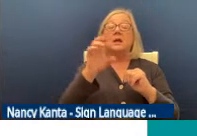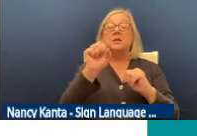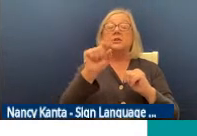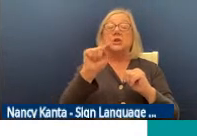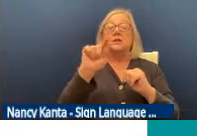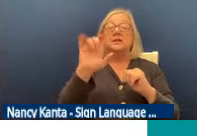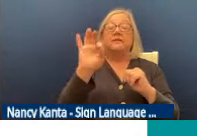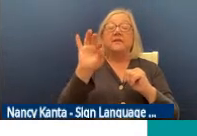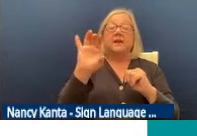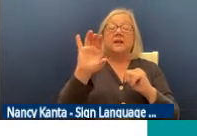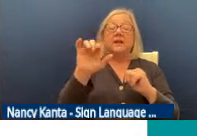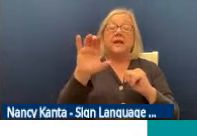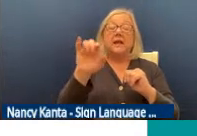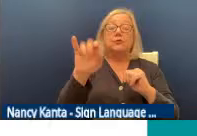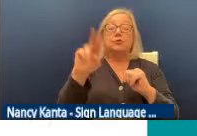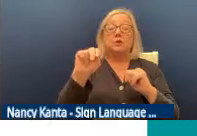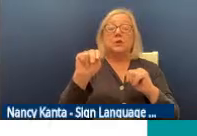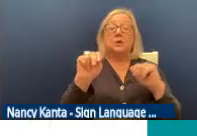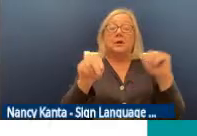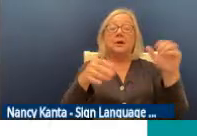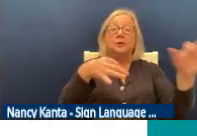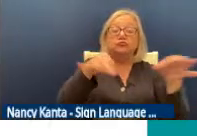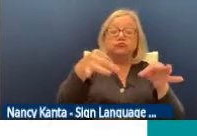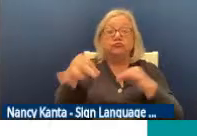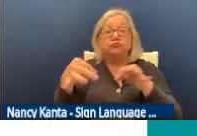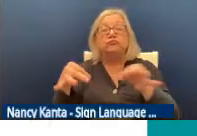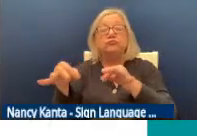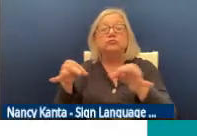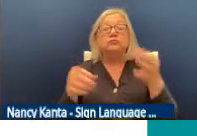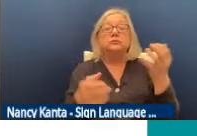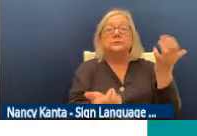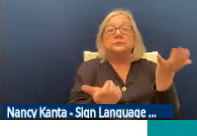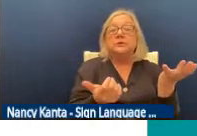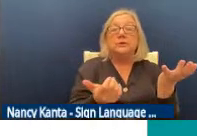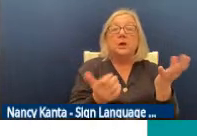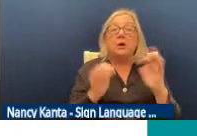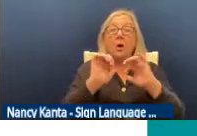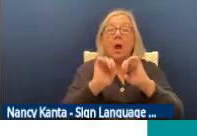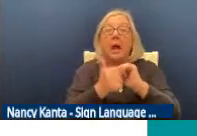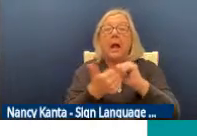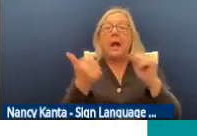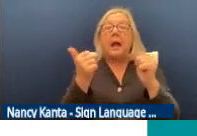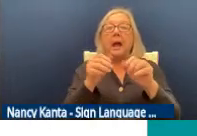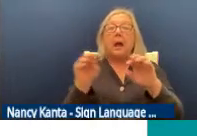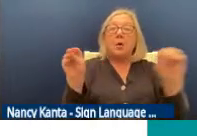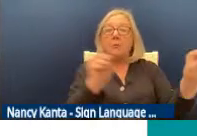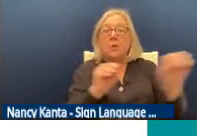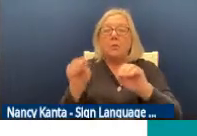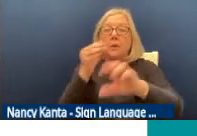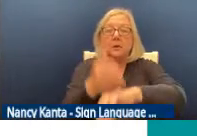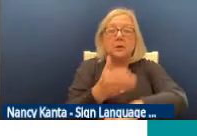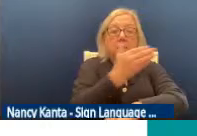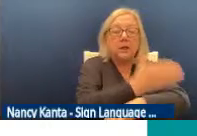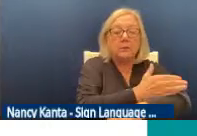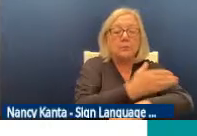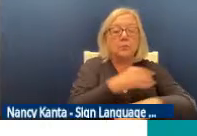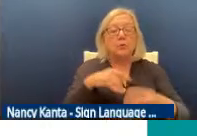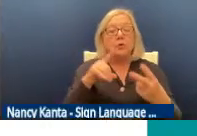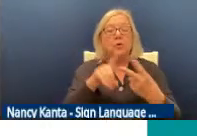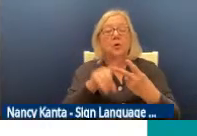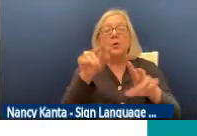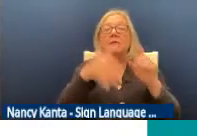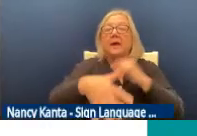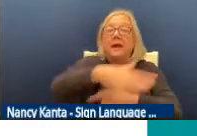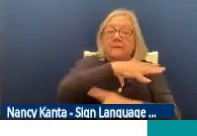transit program will result in, which are mobility improvements, congestion relief, the environmental benefits. It has to meet